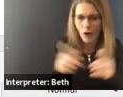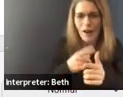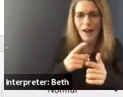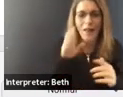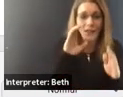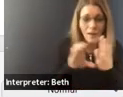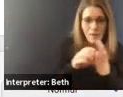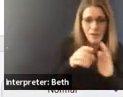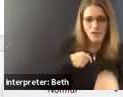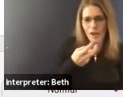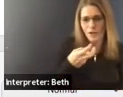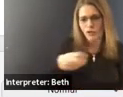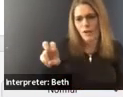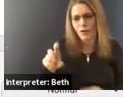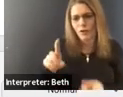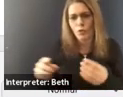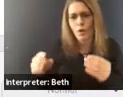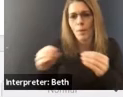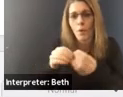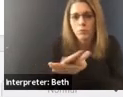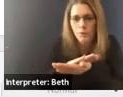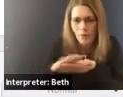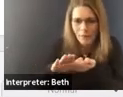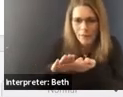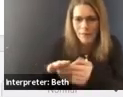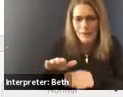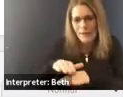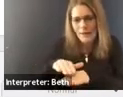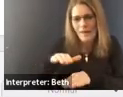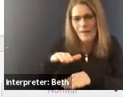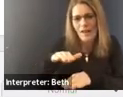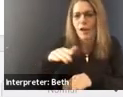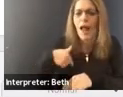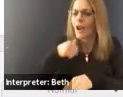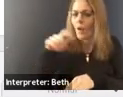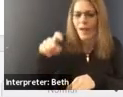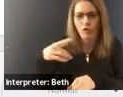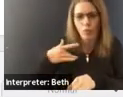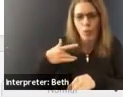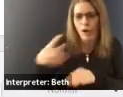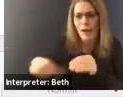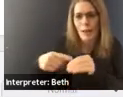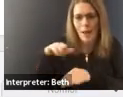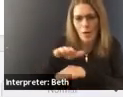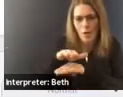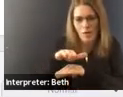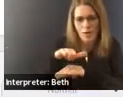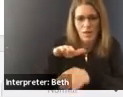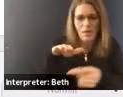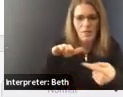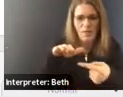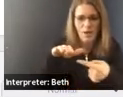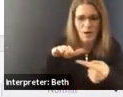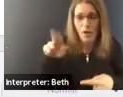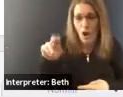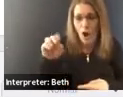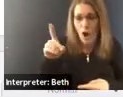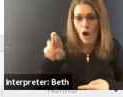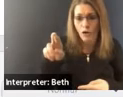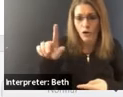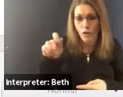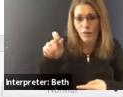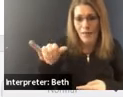layer that I didn't have to worry about that underlay layer anymore. And once I turn these off, the line work is